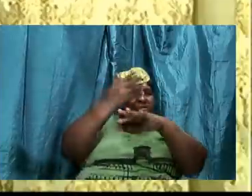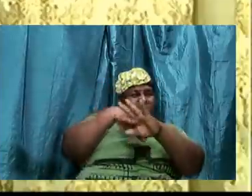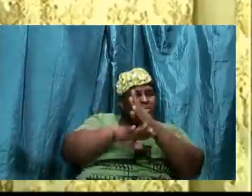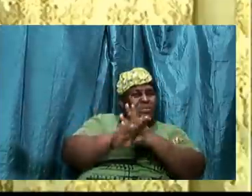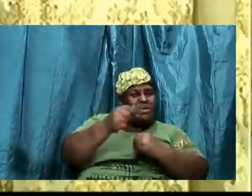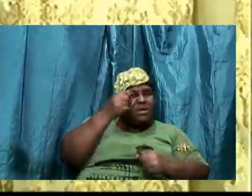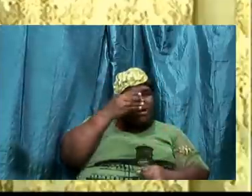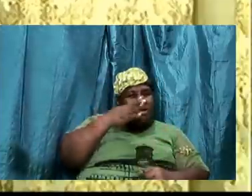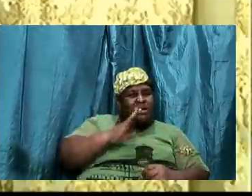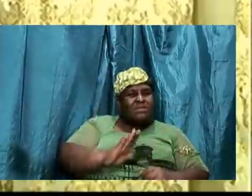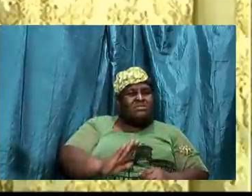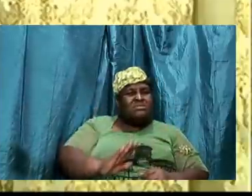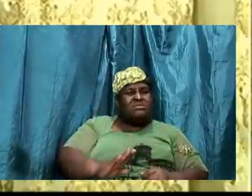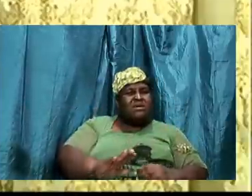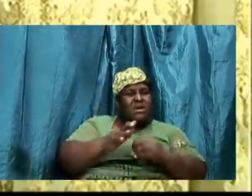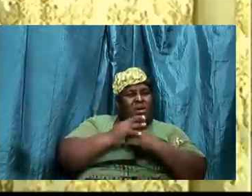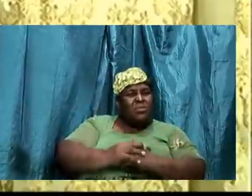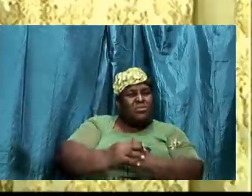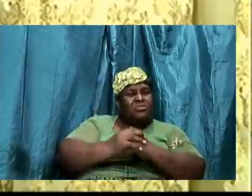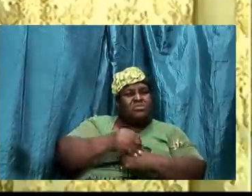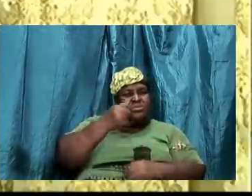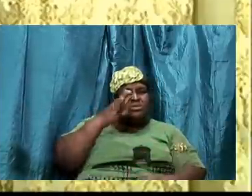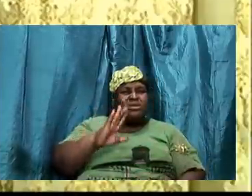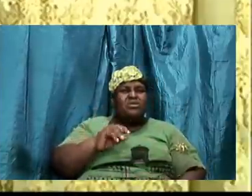God. So we think,